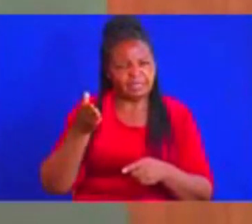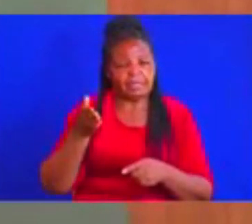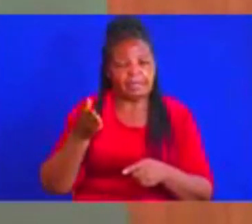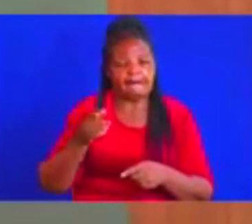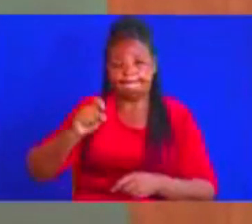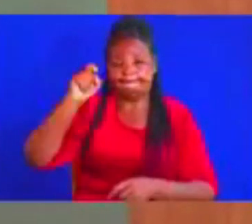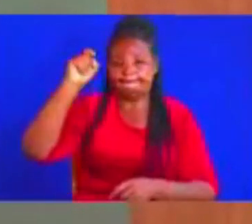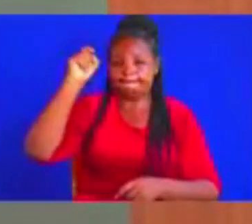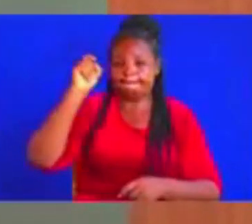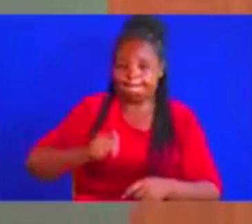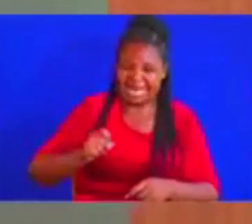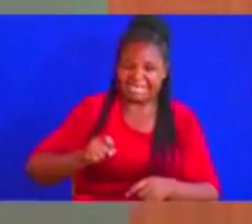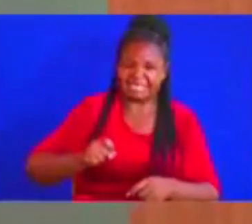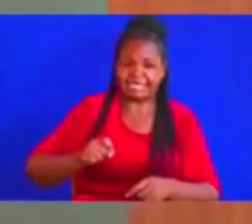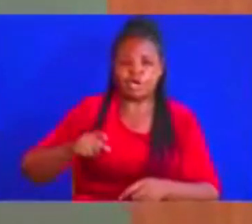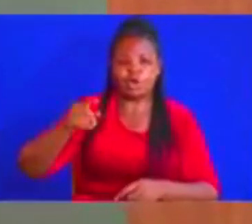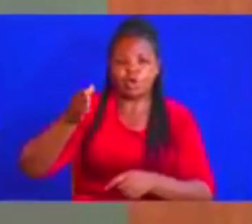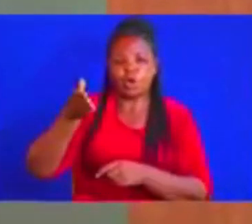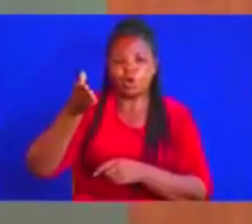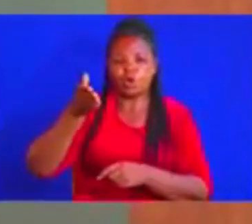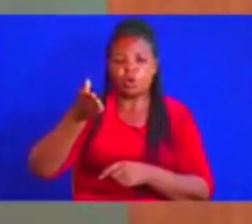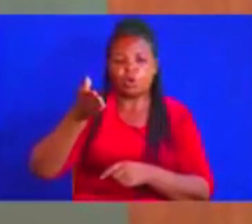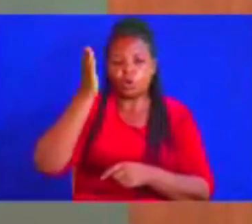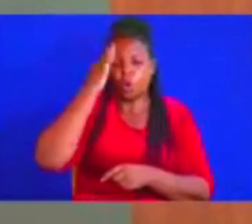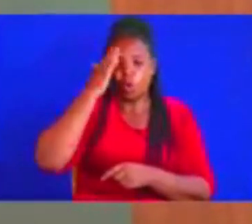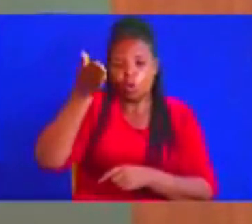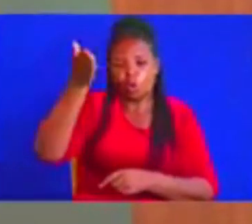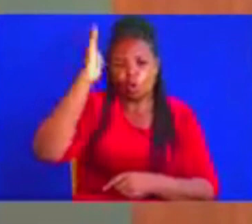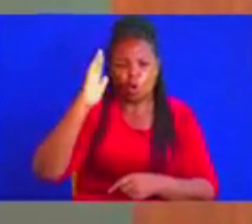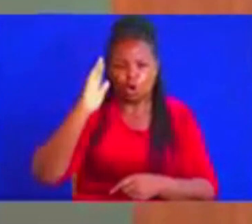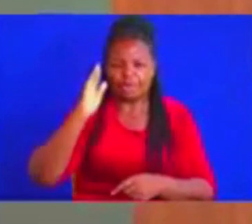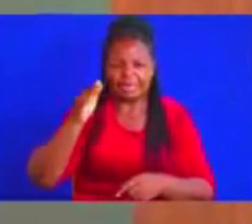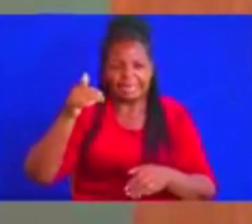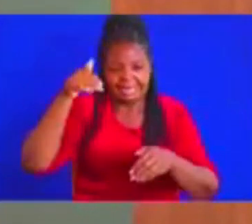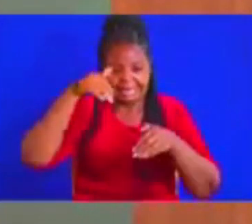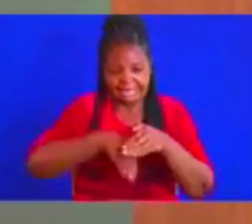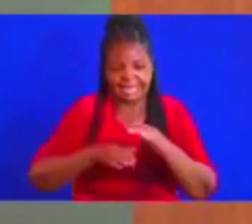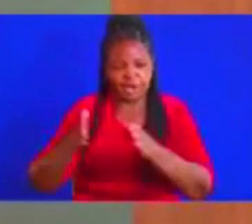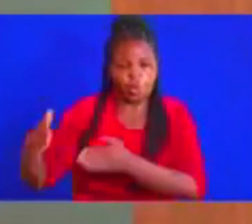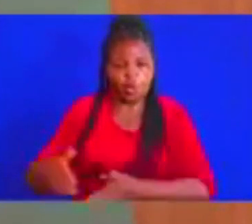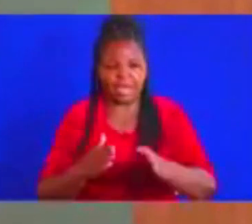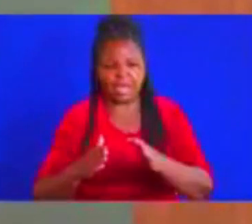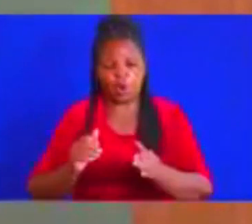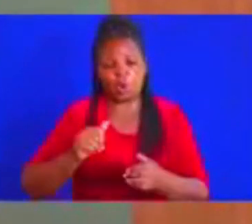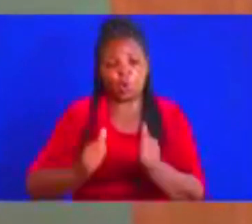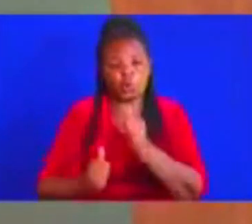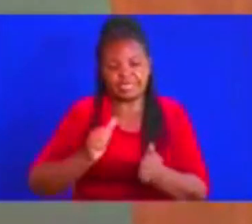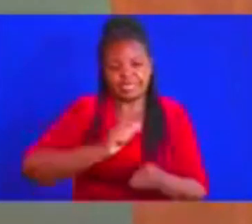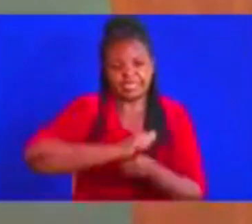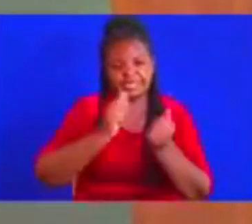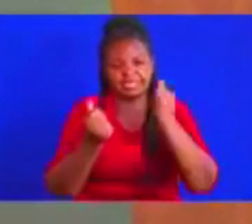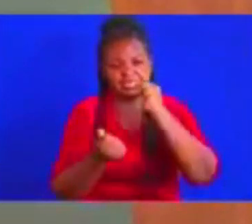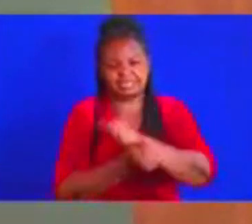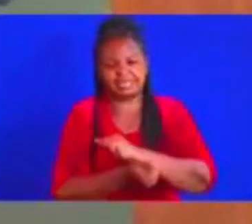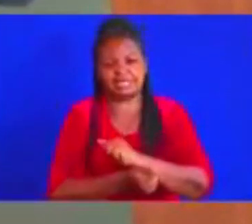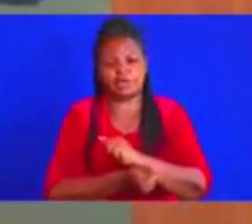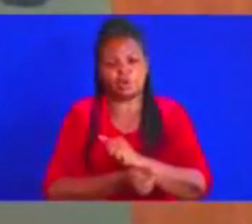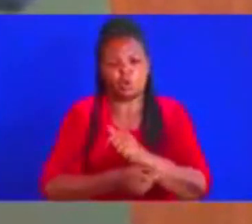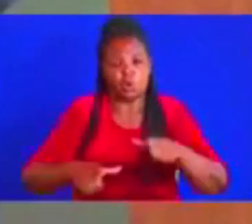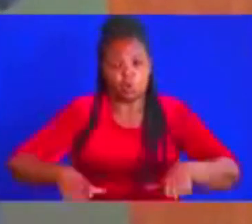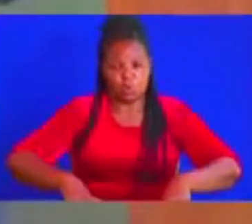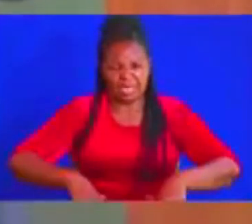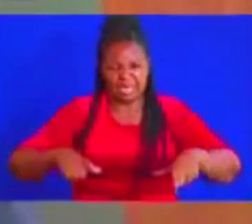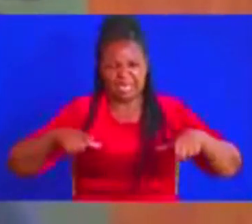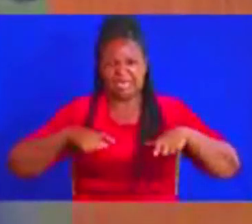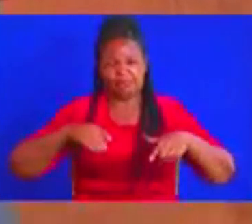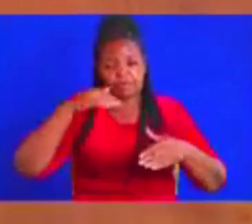that translates to a profound and victorious Christian life. We live in a world that is full of